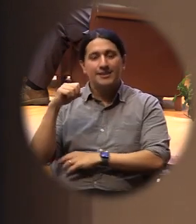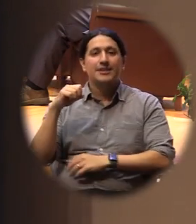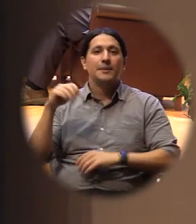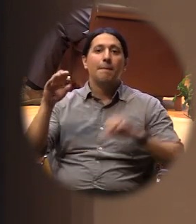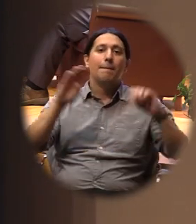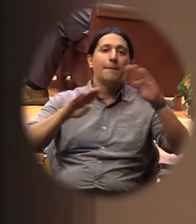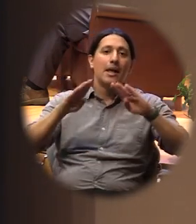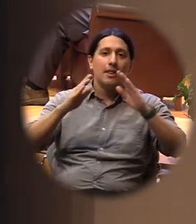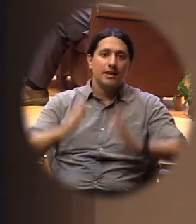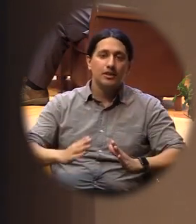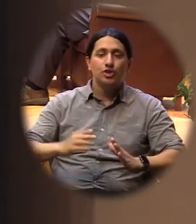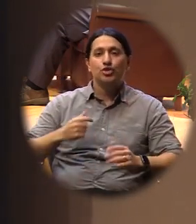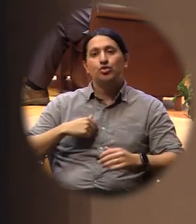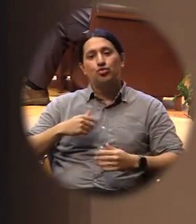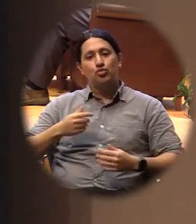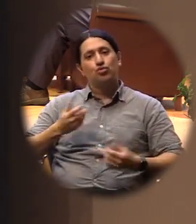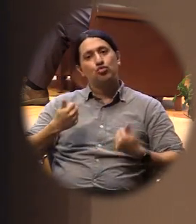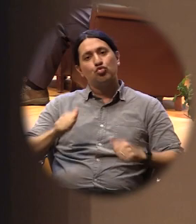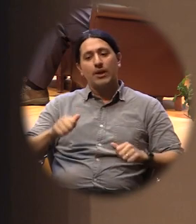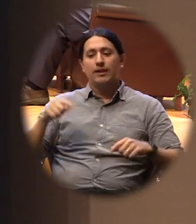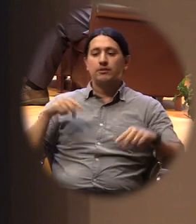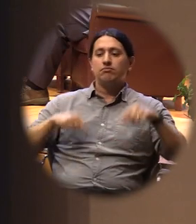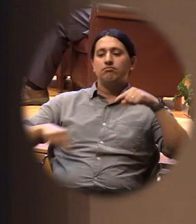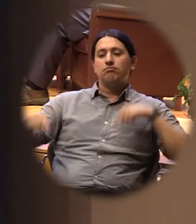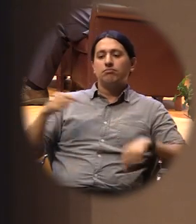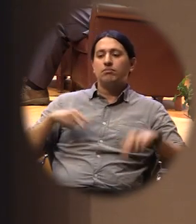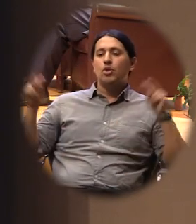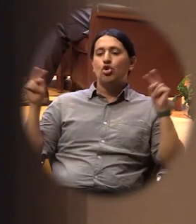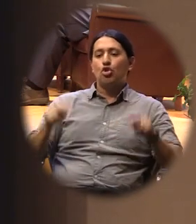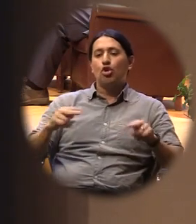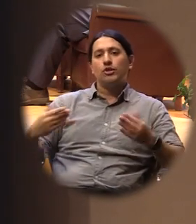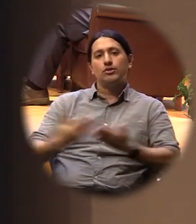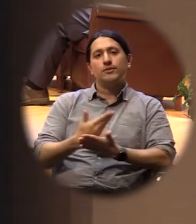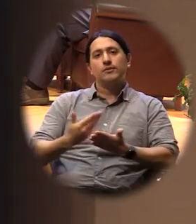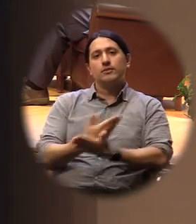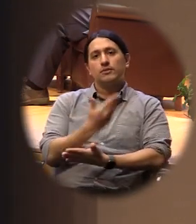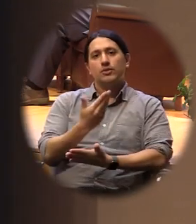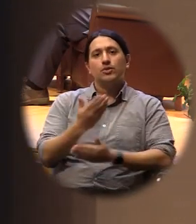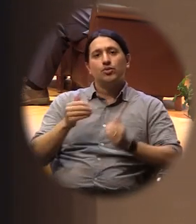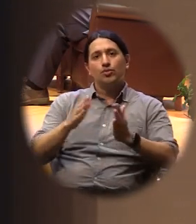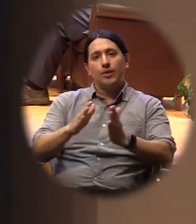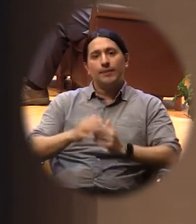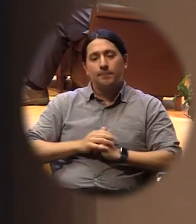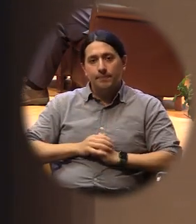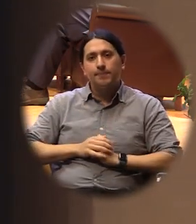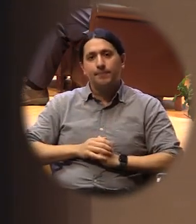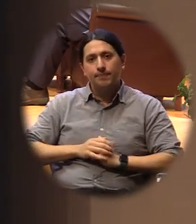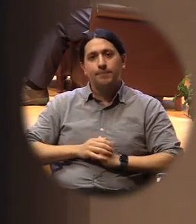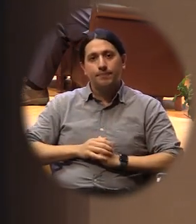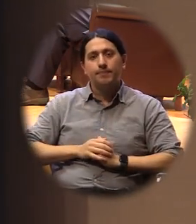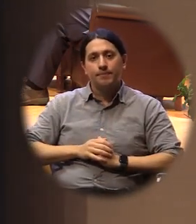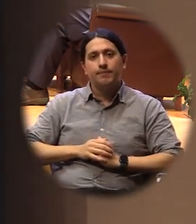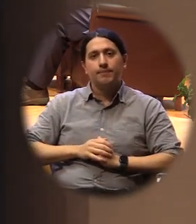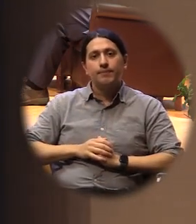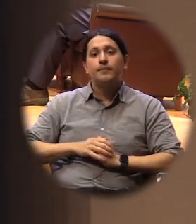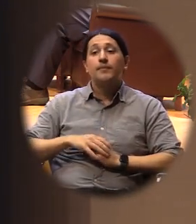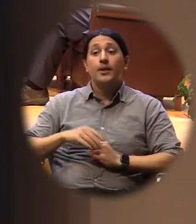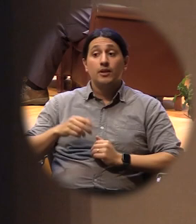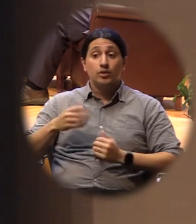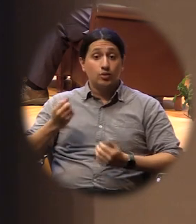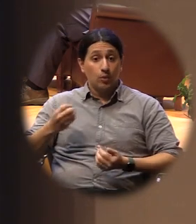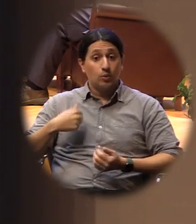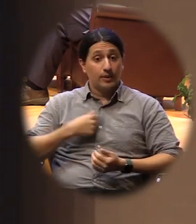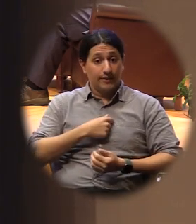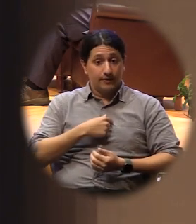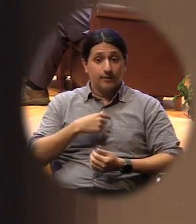who've looked at things differently. And so doing that, saying, all right, we have the males and the females, it is a convenience thing